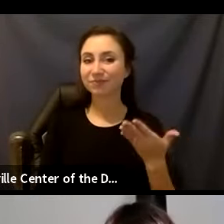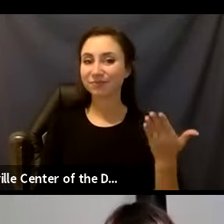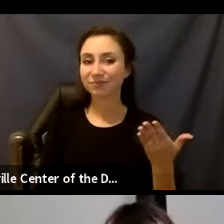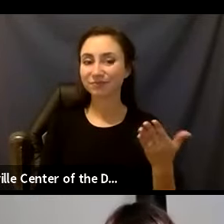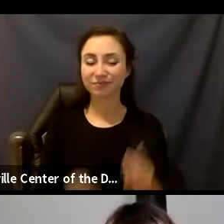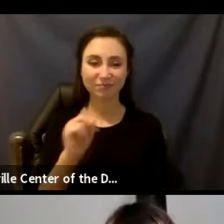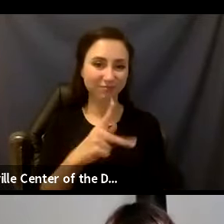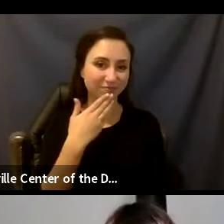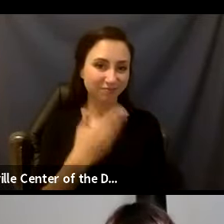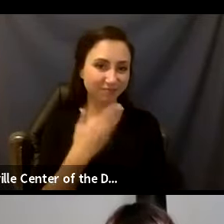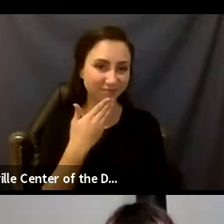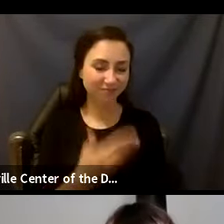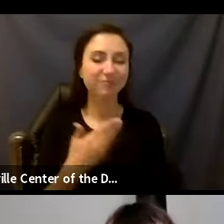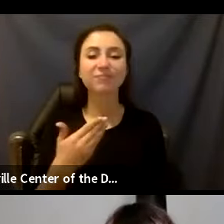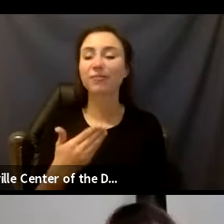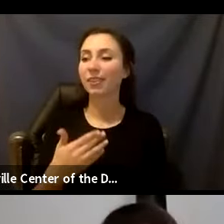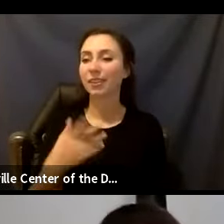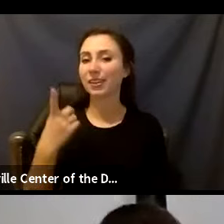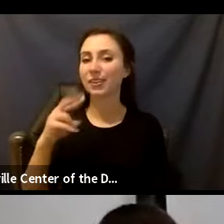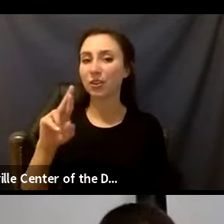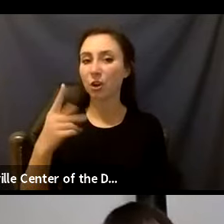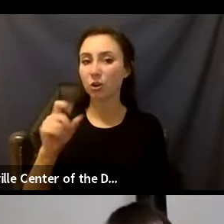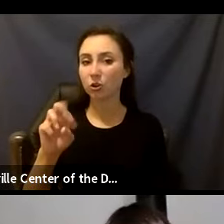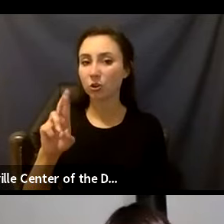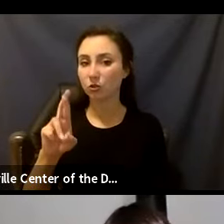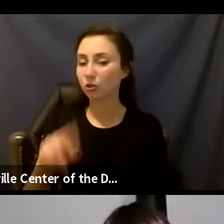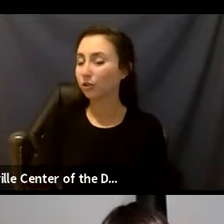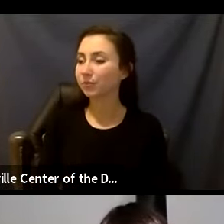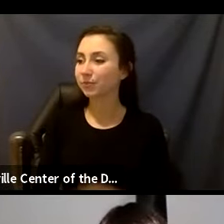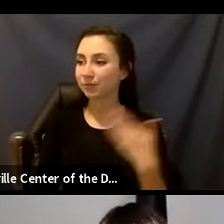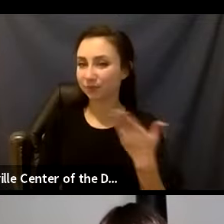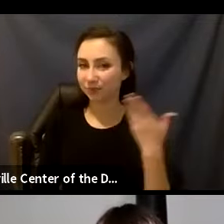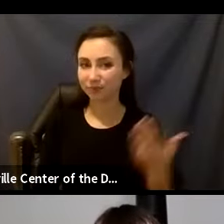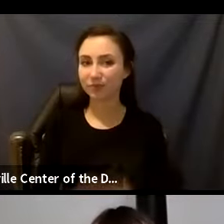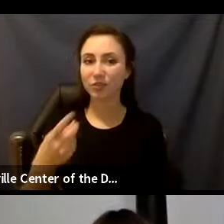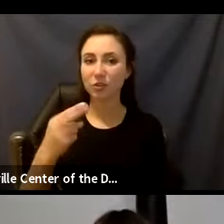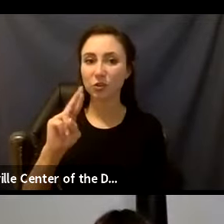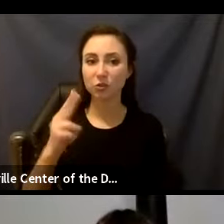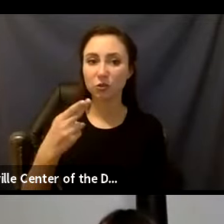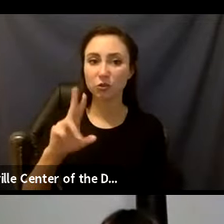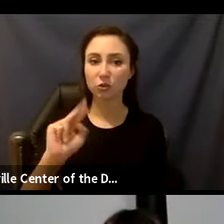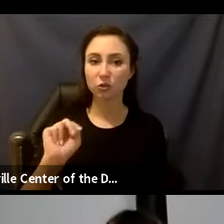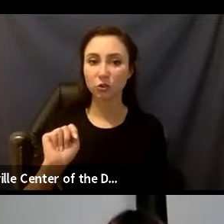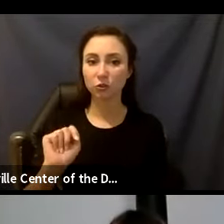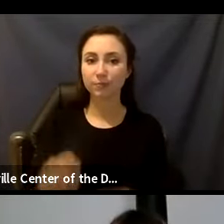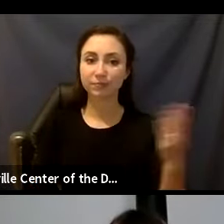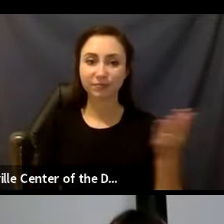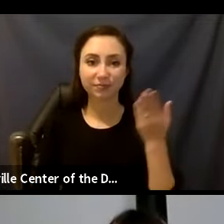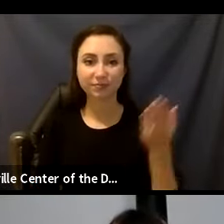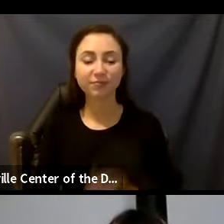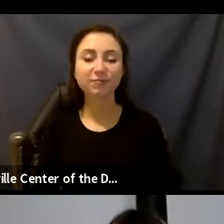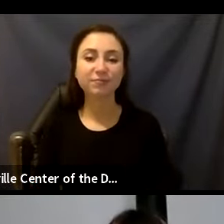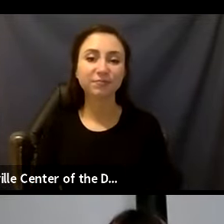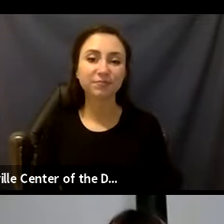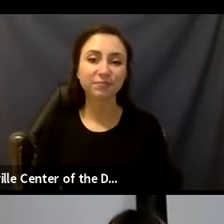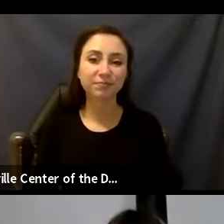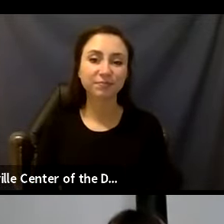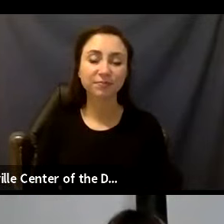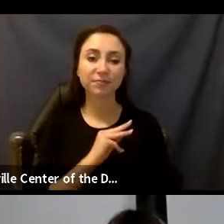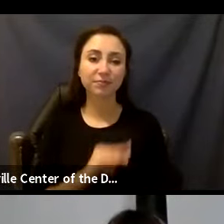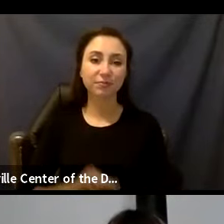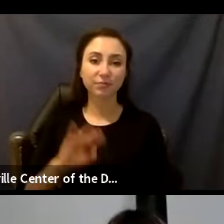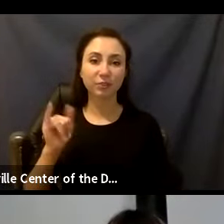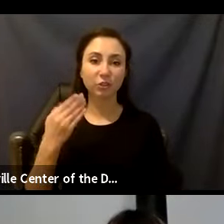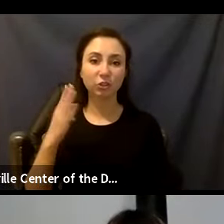Okay, thank you. Dr. Gocher. Here. Dr. Hurt. Here. Mayor